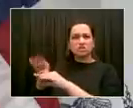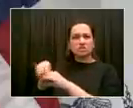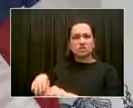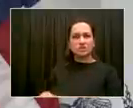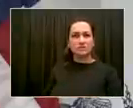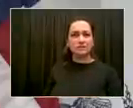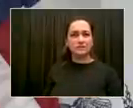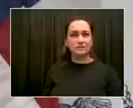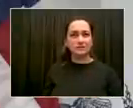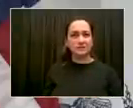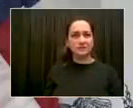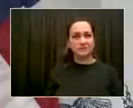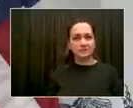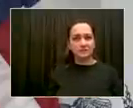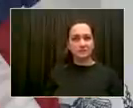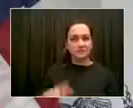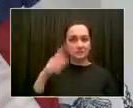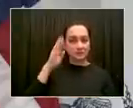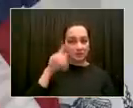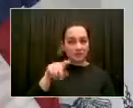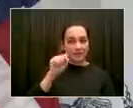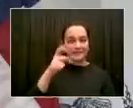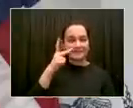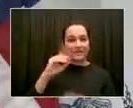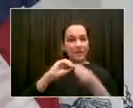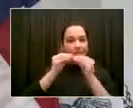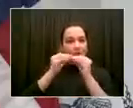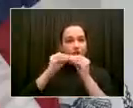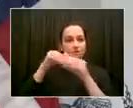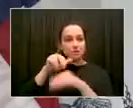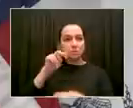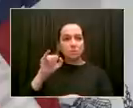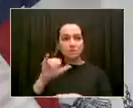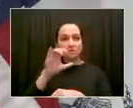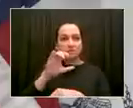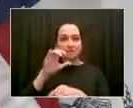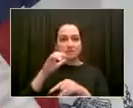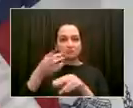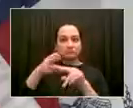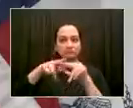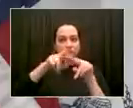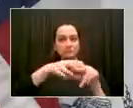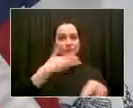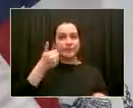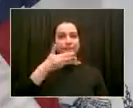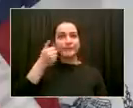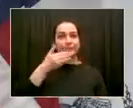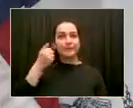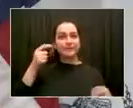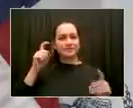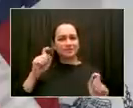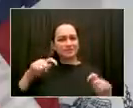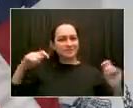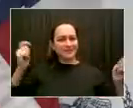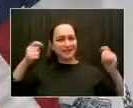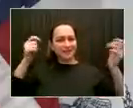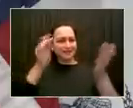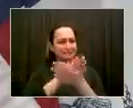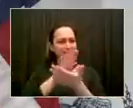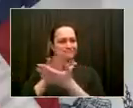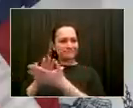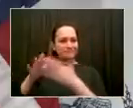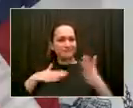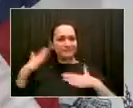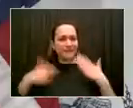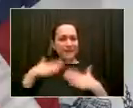celebrate. And if they're not, there must be an ulterior motive. And the ulterior motive is he doesn't want to talk about the nursing home scandal, the